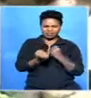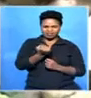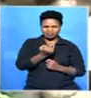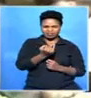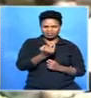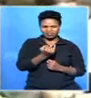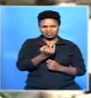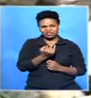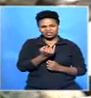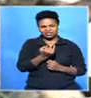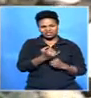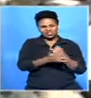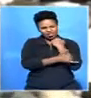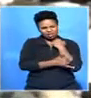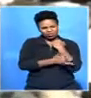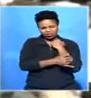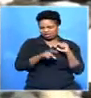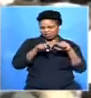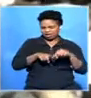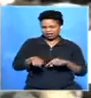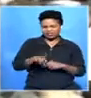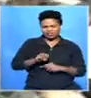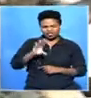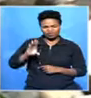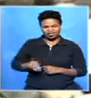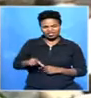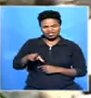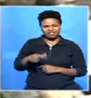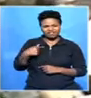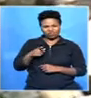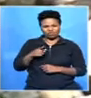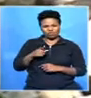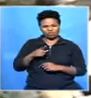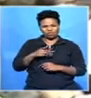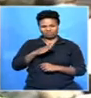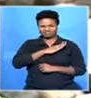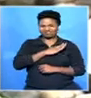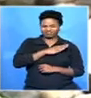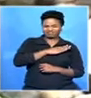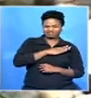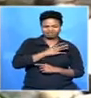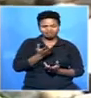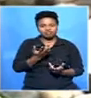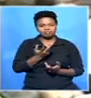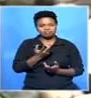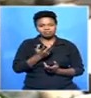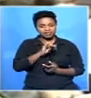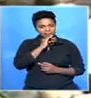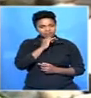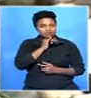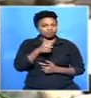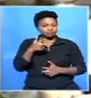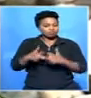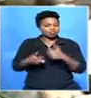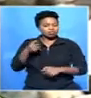independent, sovereign country to be secured and guarded by foreign forces shows the